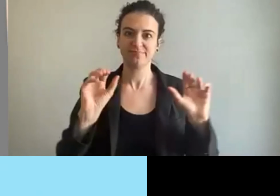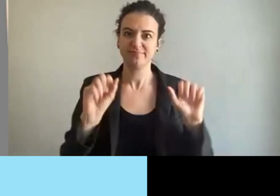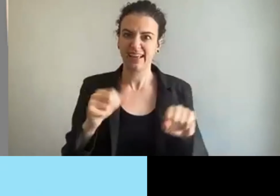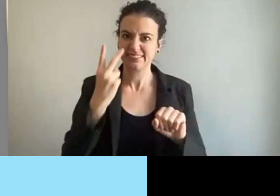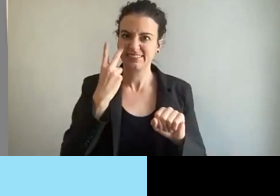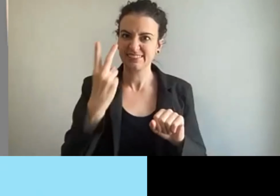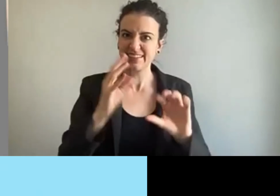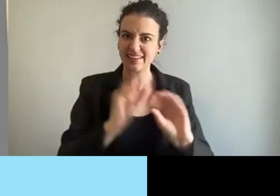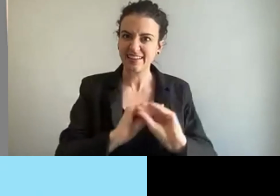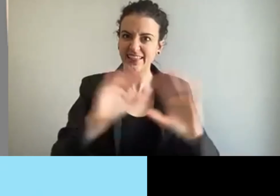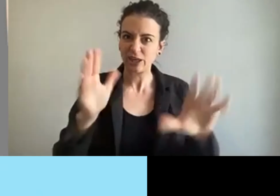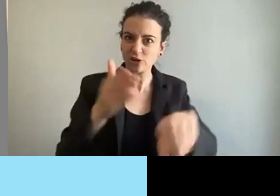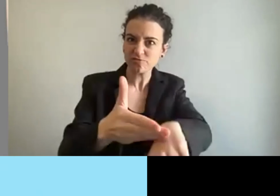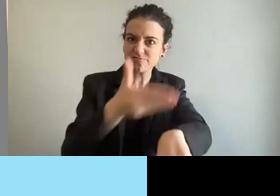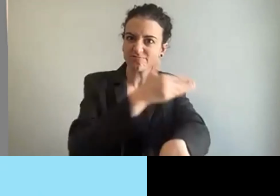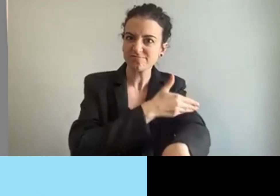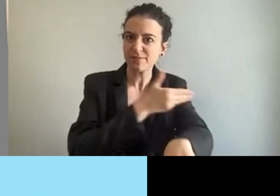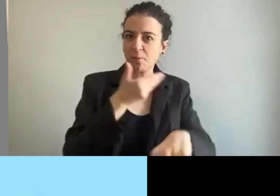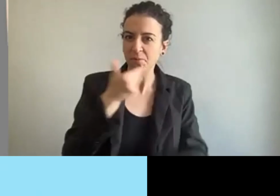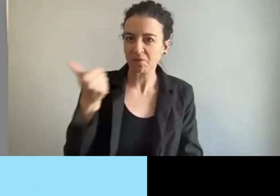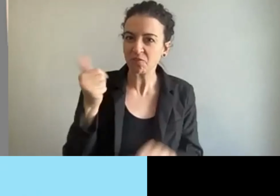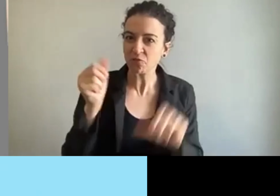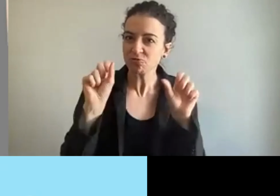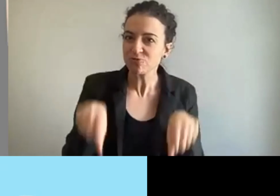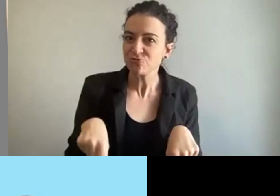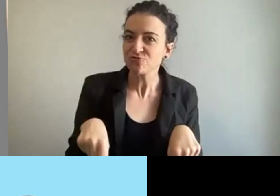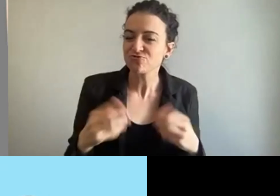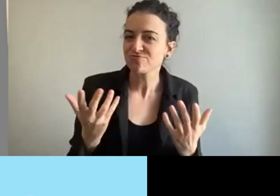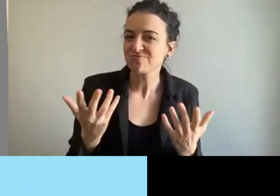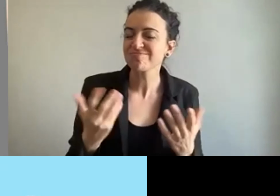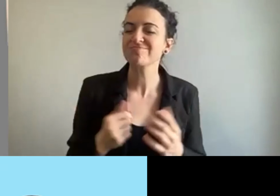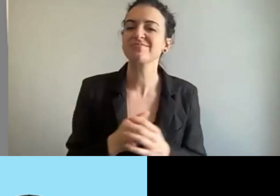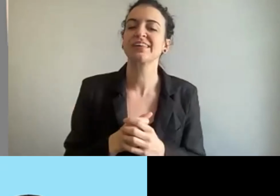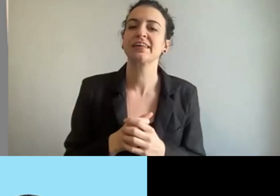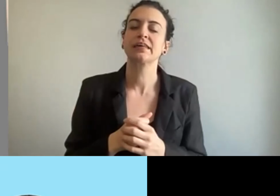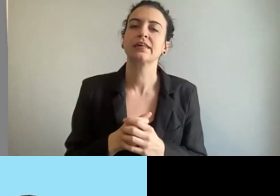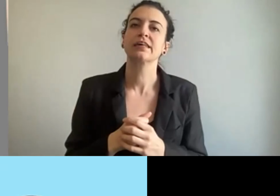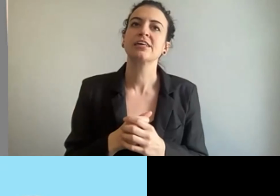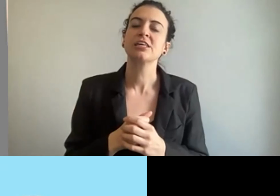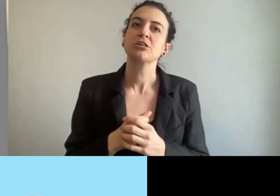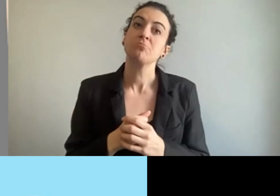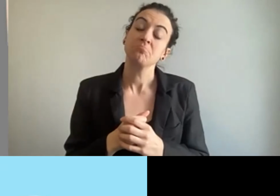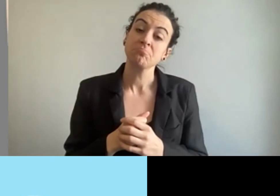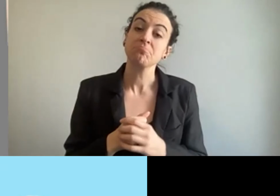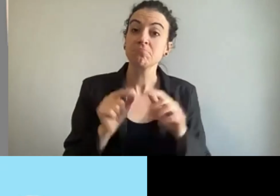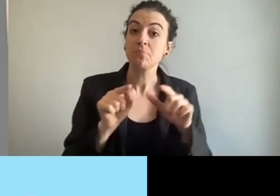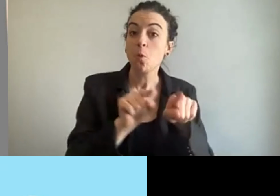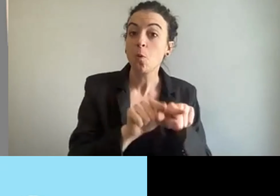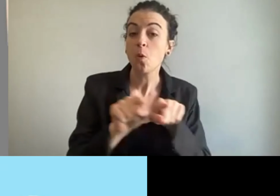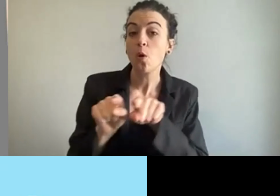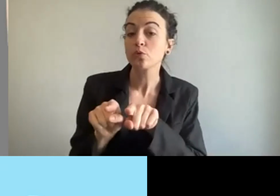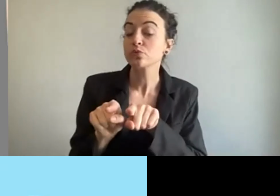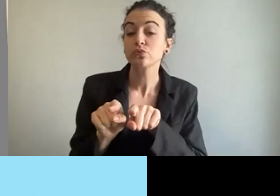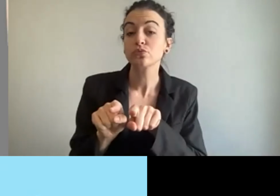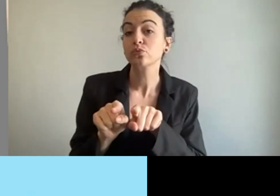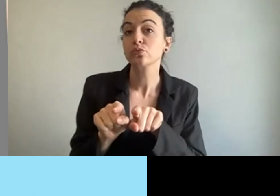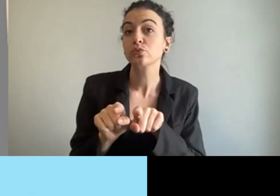and you can, like, there's thousands of